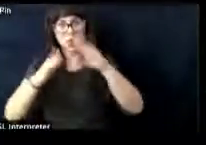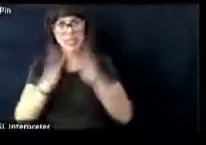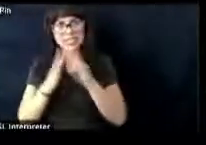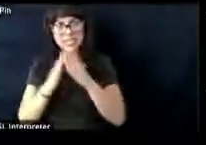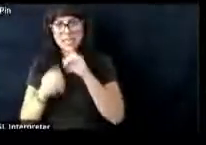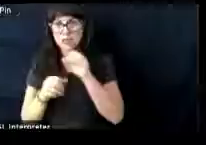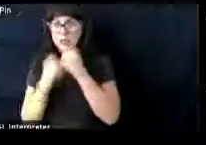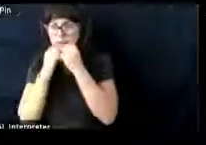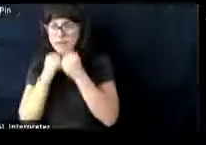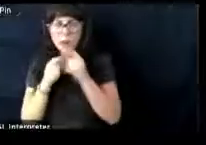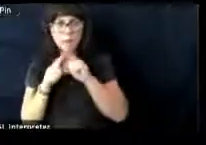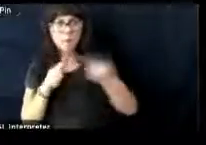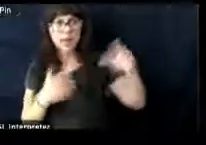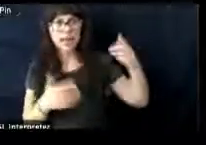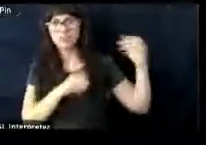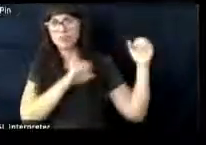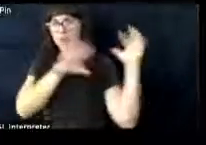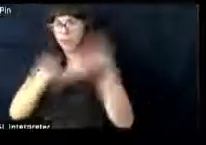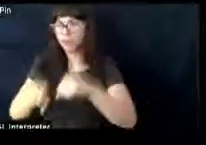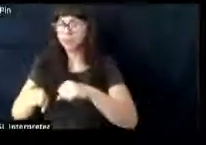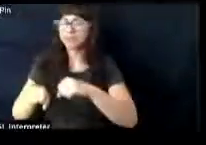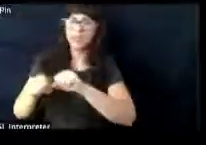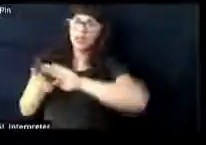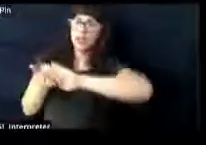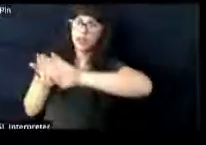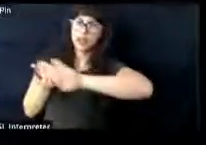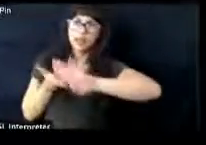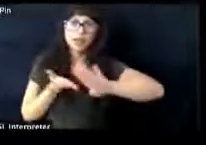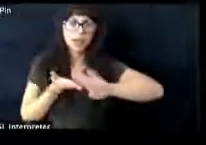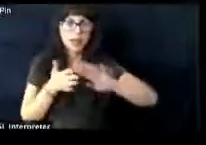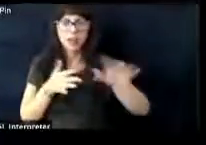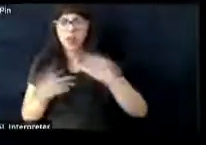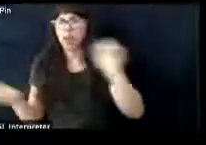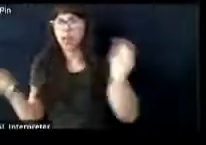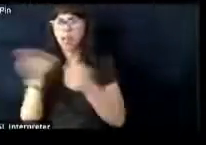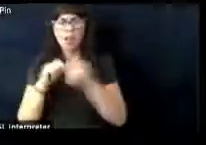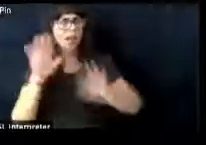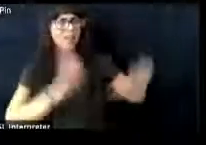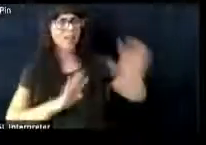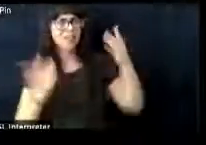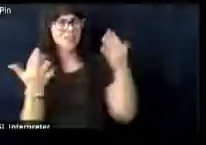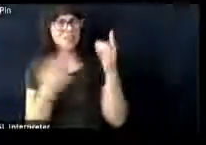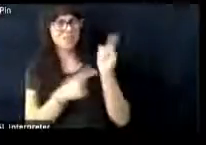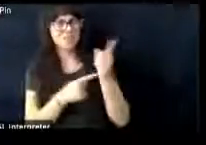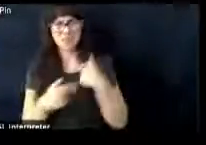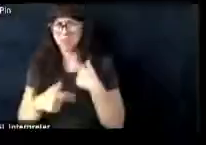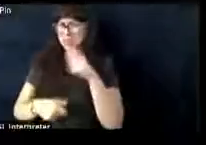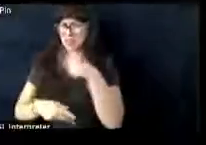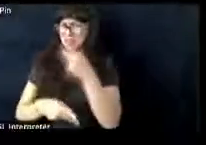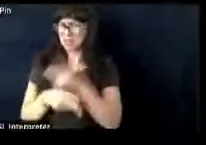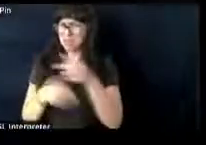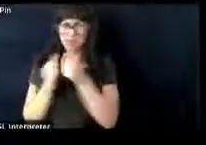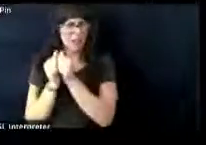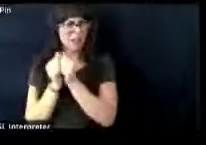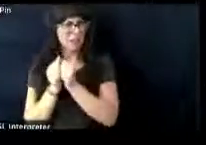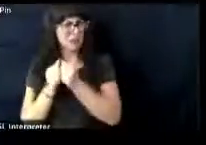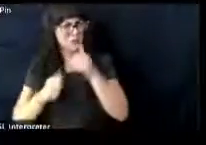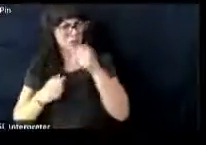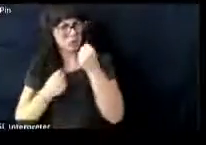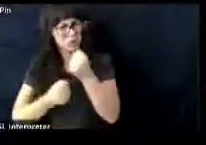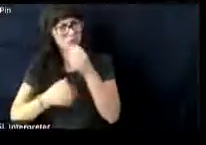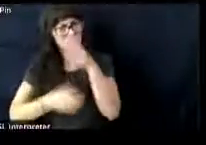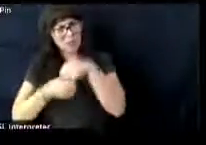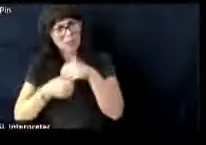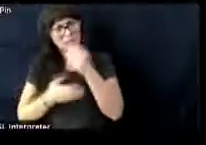apart by gentrification and displacement. Folks are adamant that their communities not only be kept together, but strengthened through this redistricting